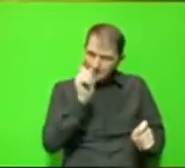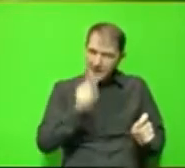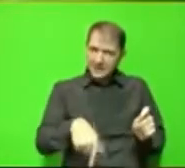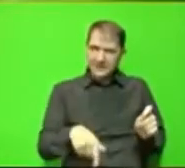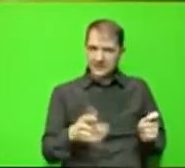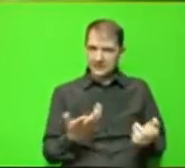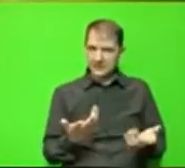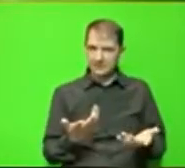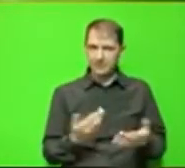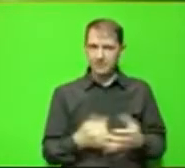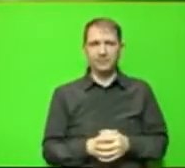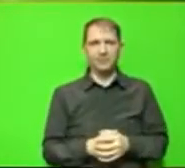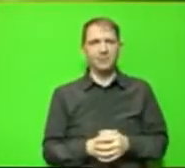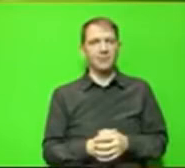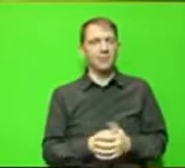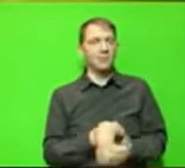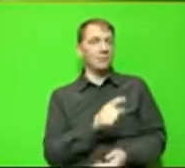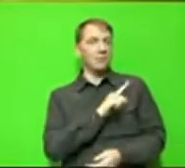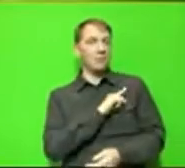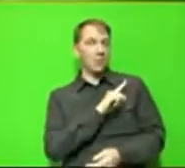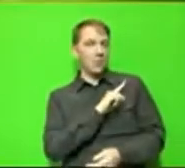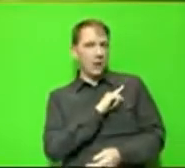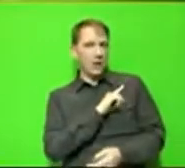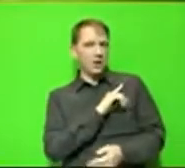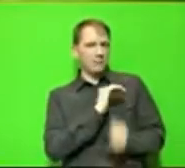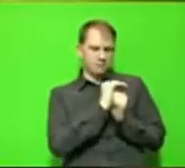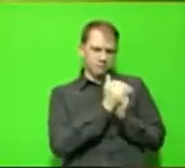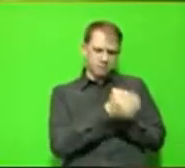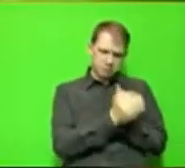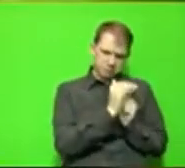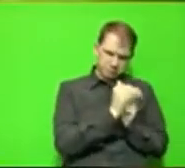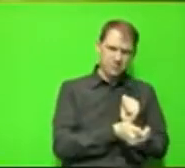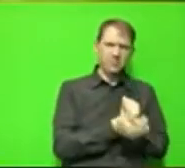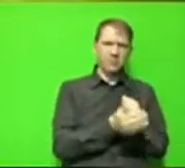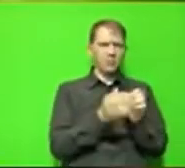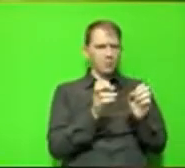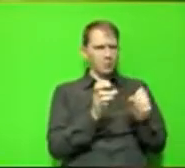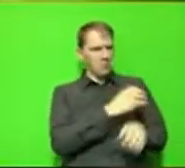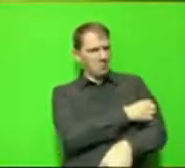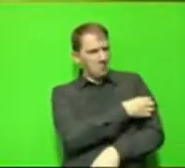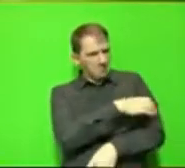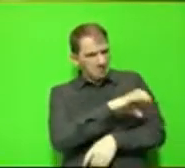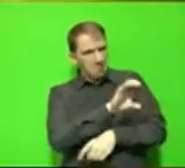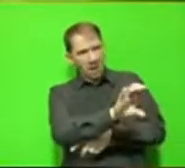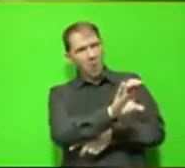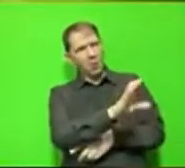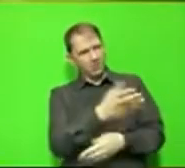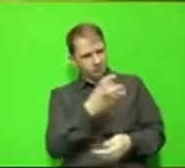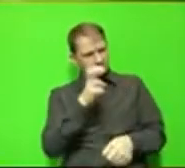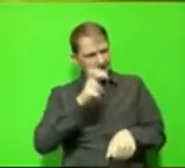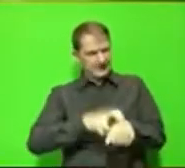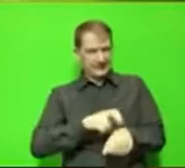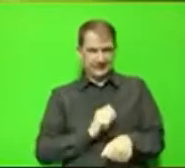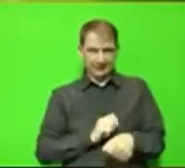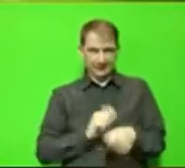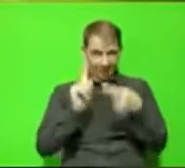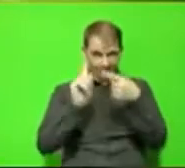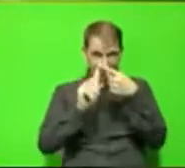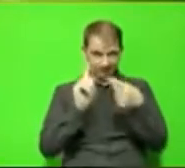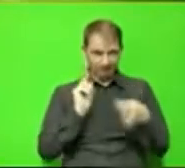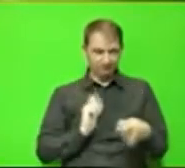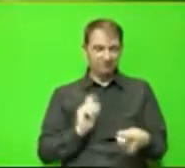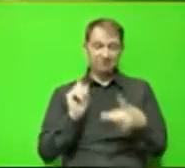cycles, but to ensure protections, decent work, and economic empowerment for all. Second, colleagues,